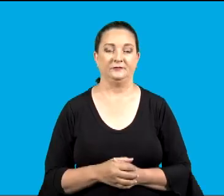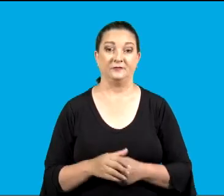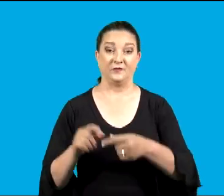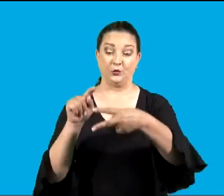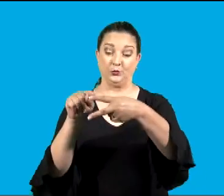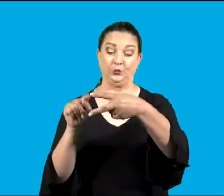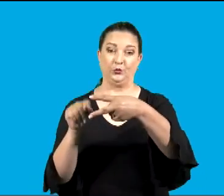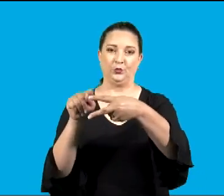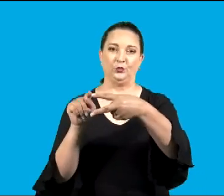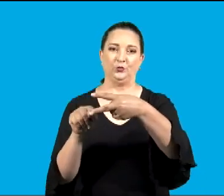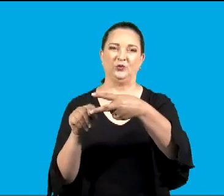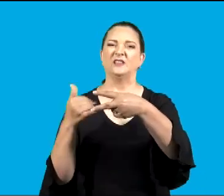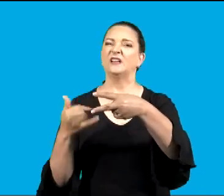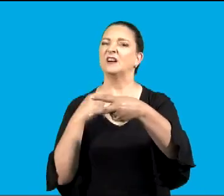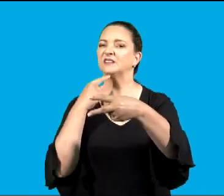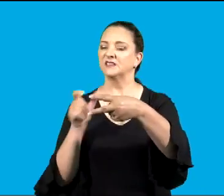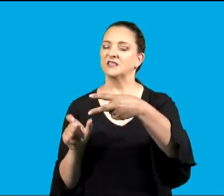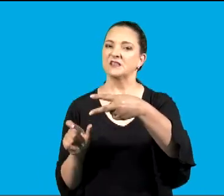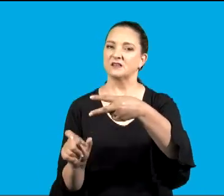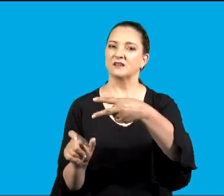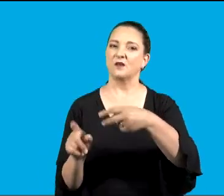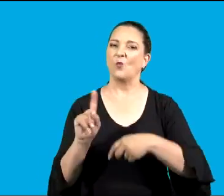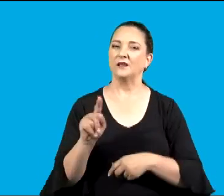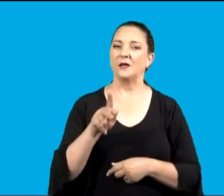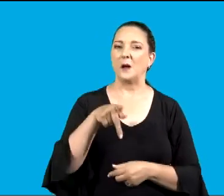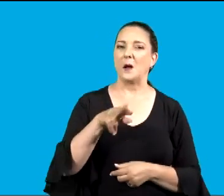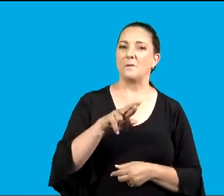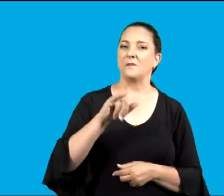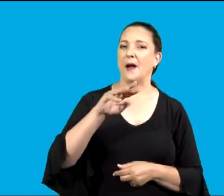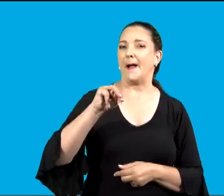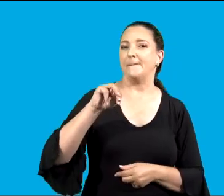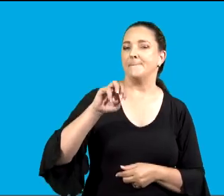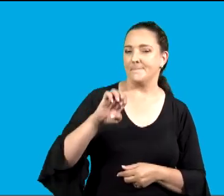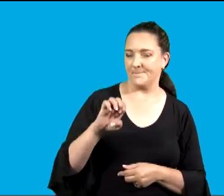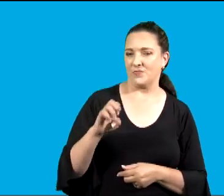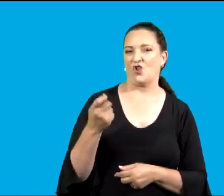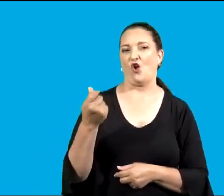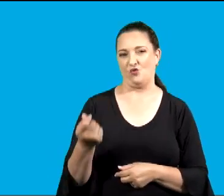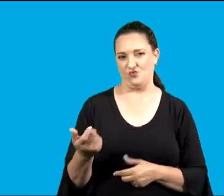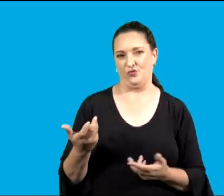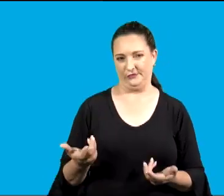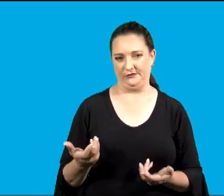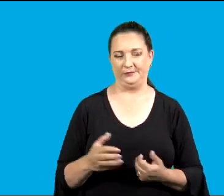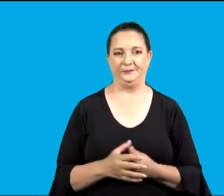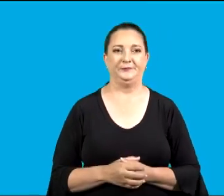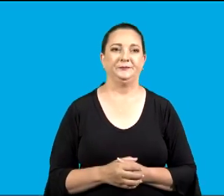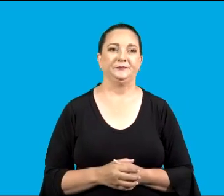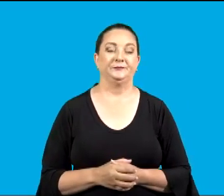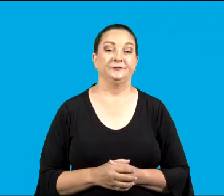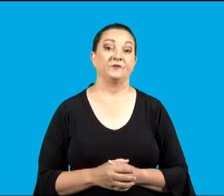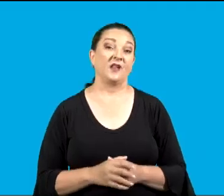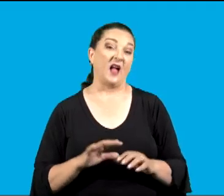830,000. That will give me what I now call prime cost. How do I get prime cost? I'll now